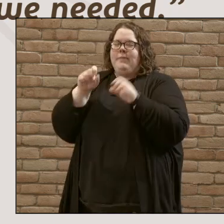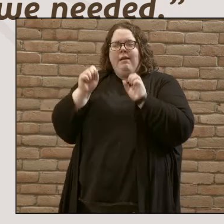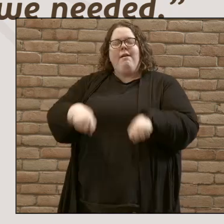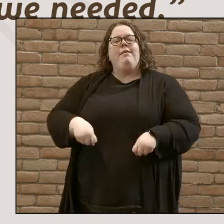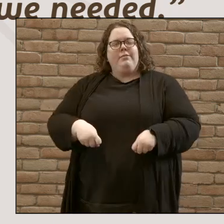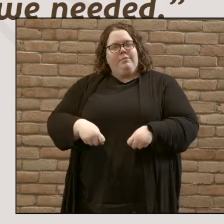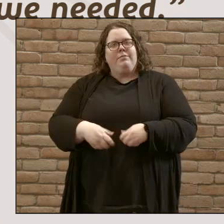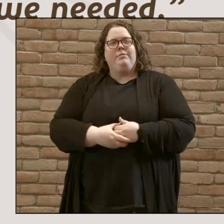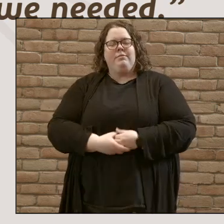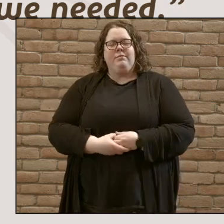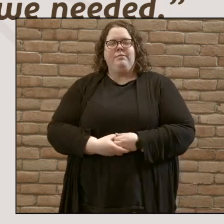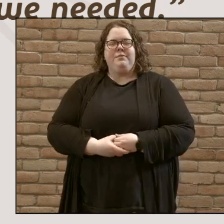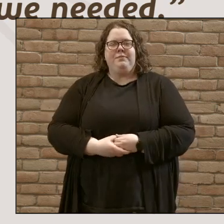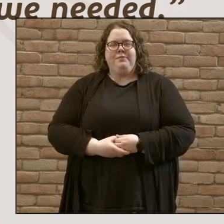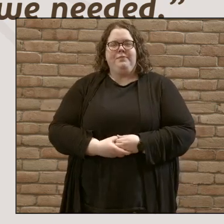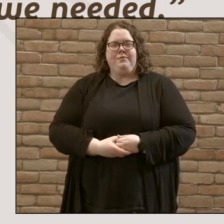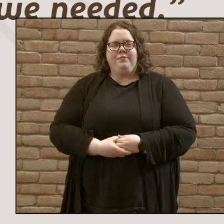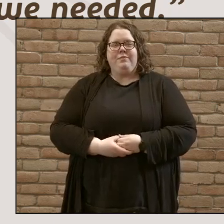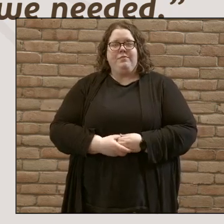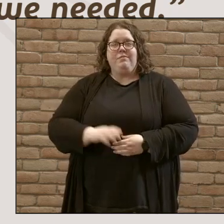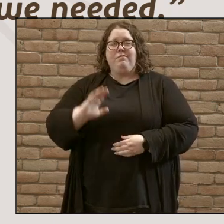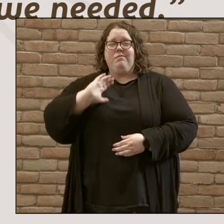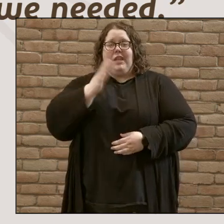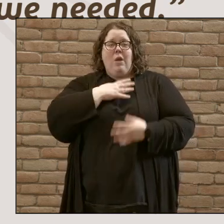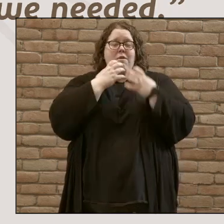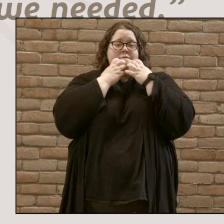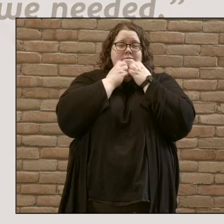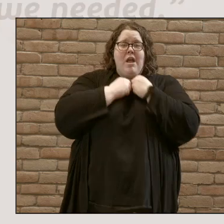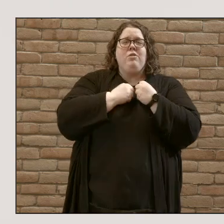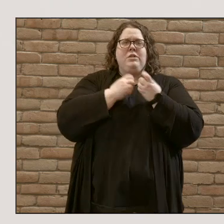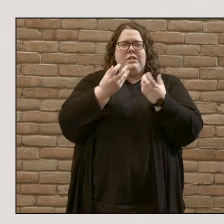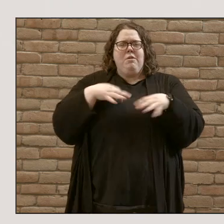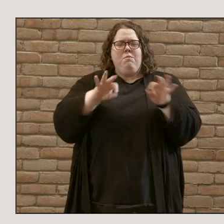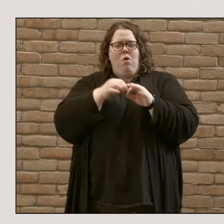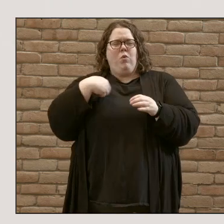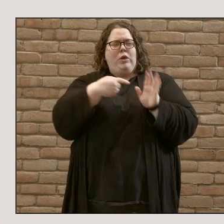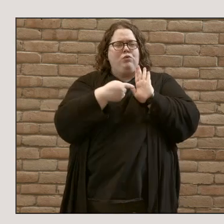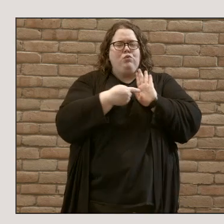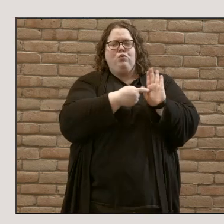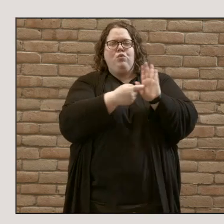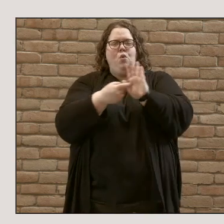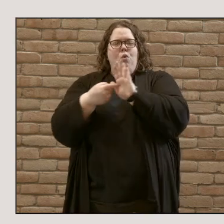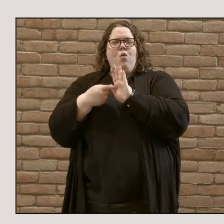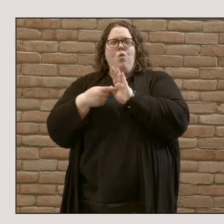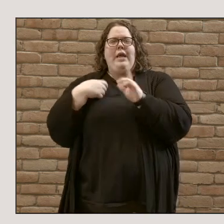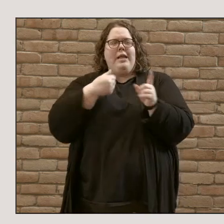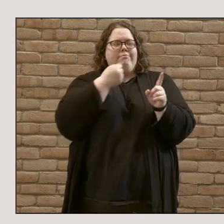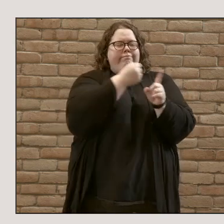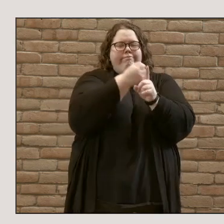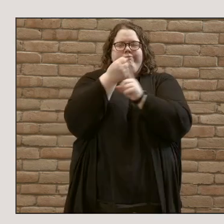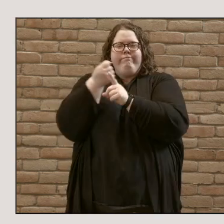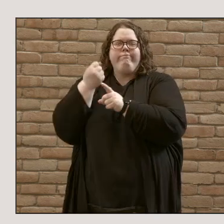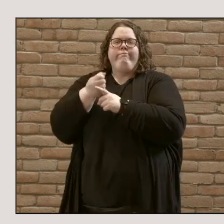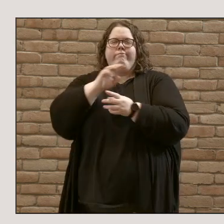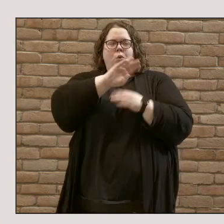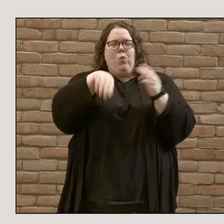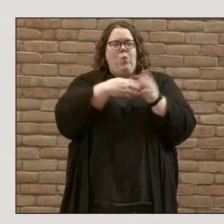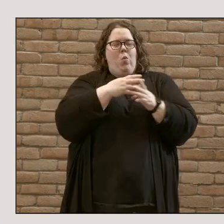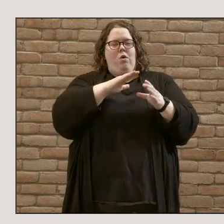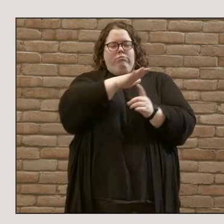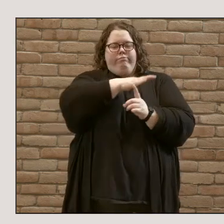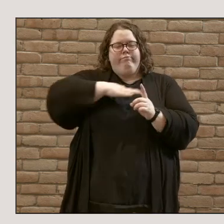live out our values in ways that are real and impact the world around us. And so thank you again, Woodbury